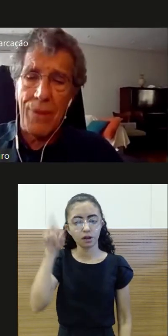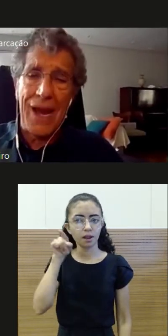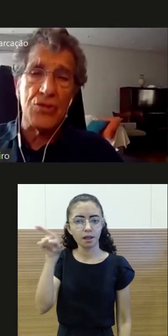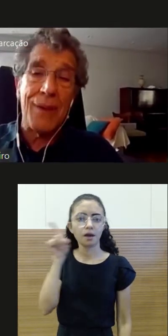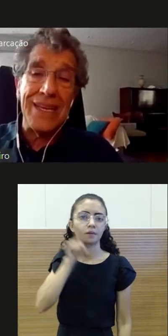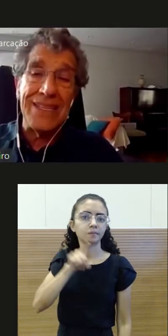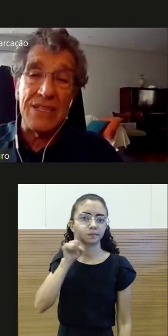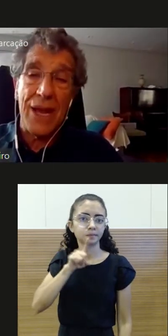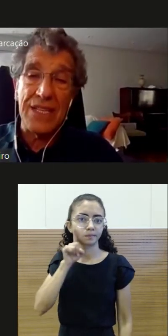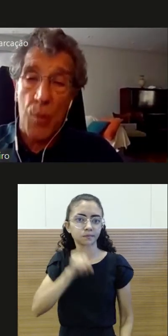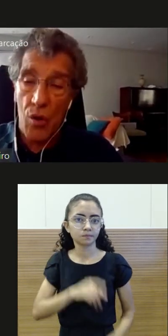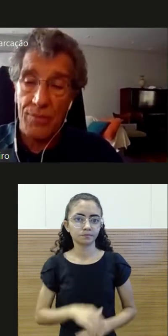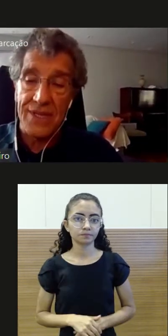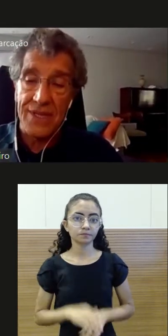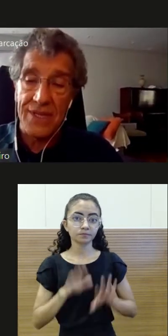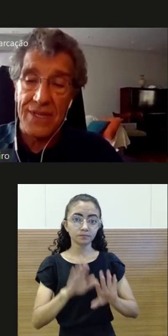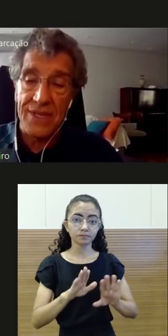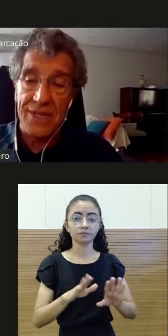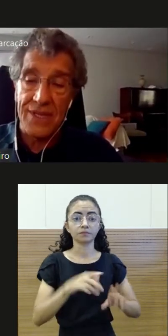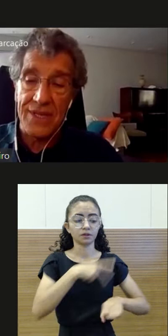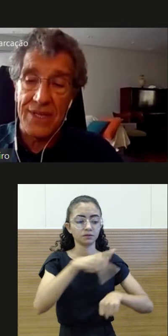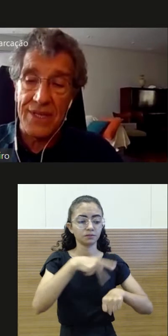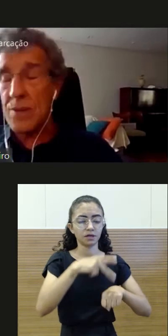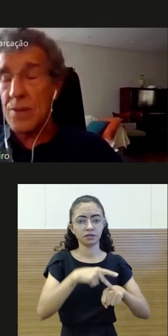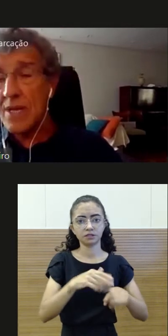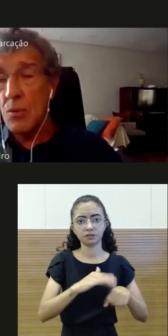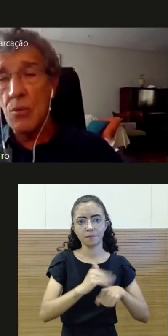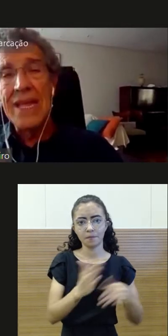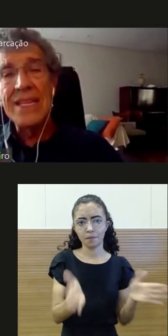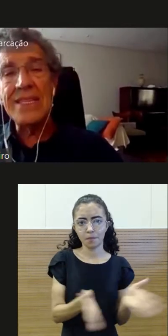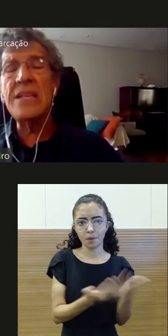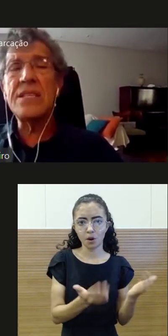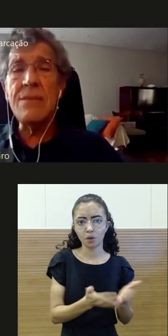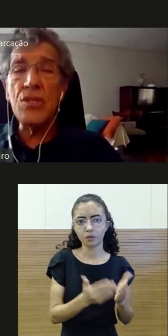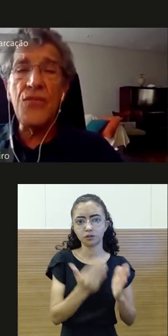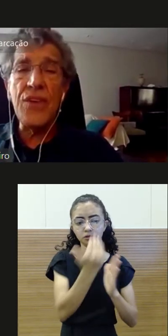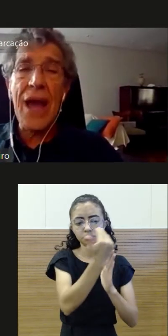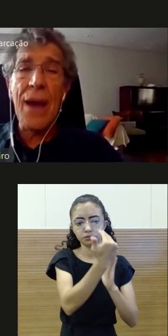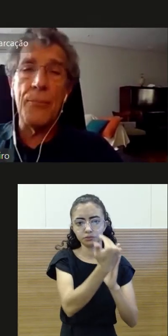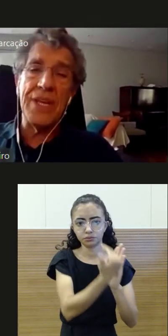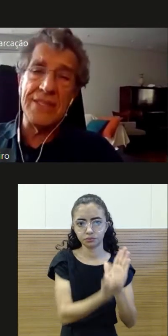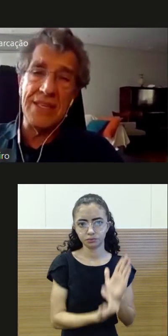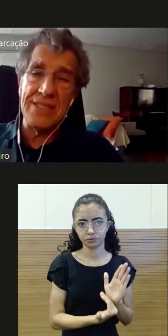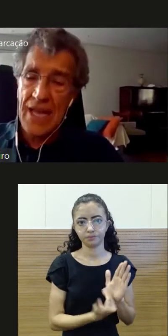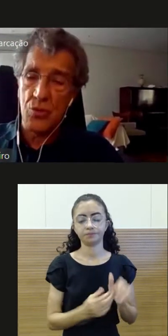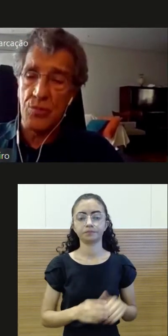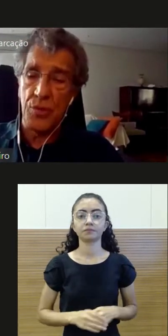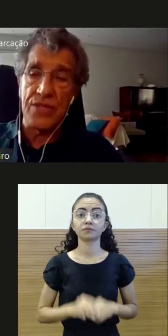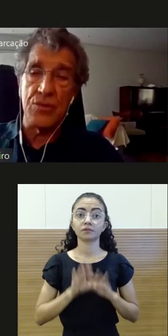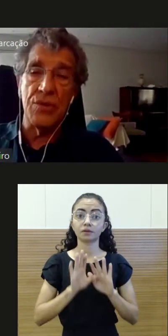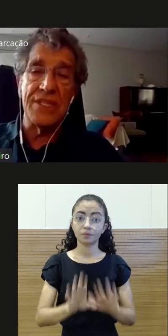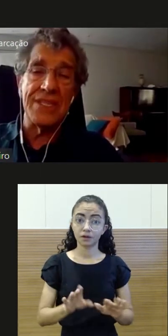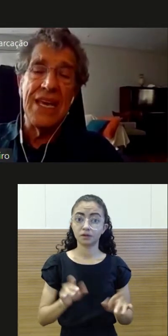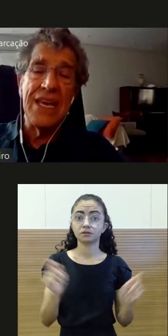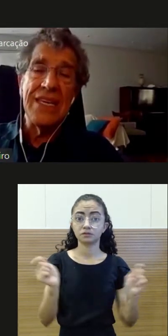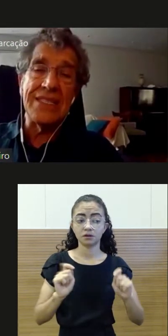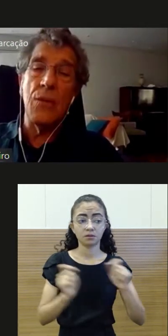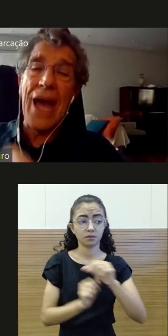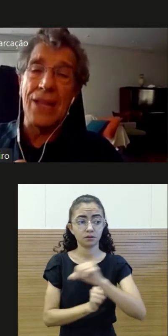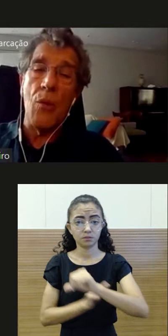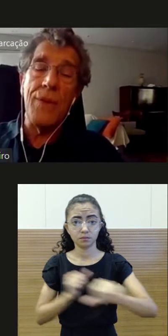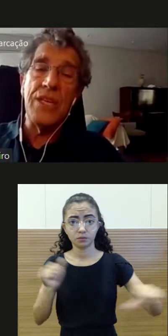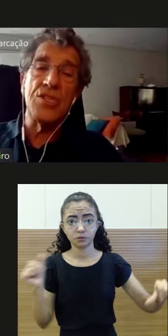in the United States, but it's low in poorer countries. But this situation tends to change because those